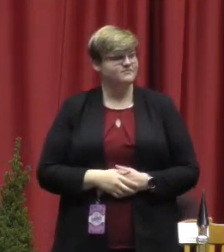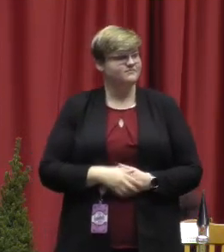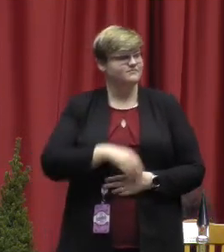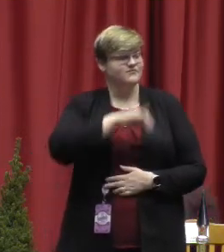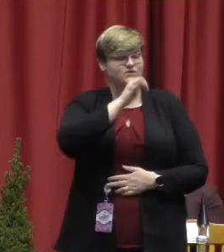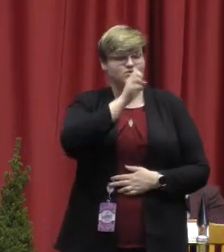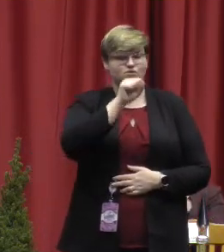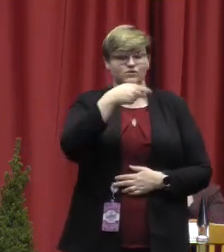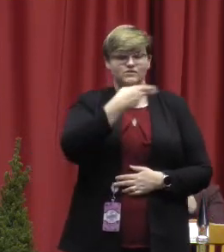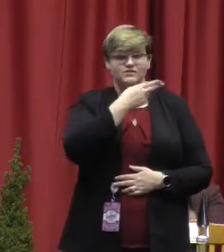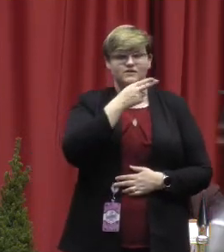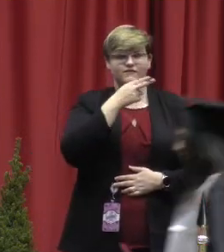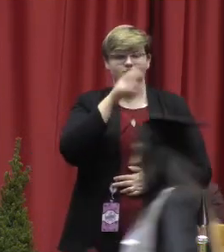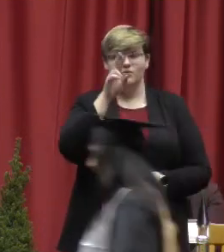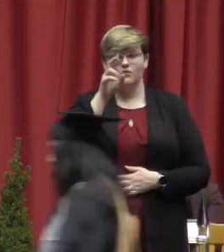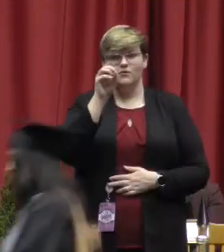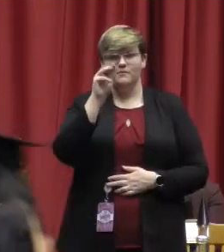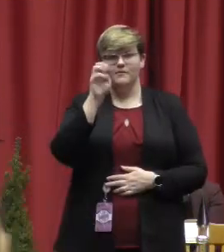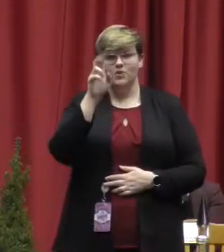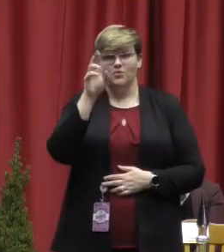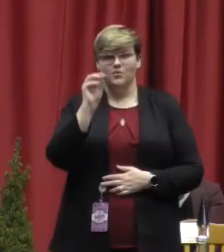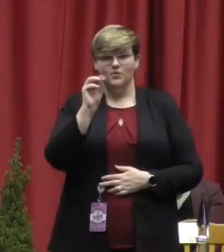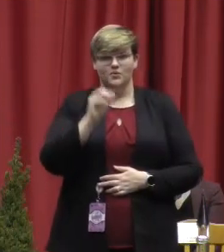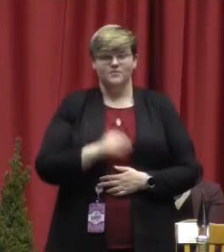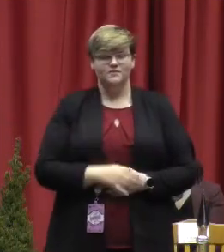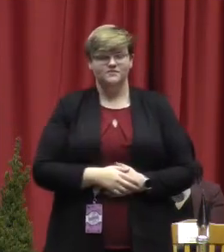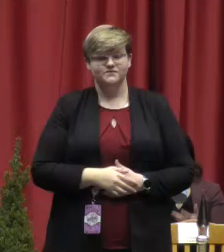Joseph Romero,